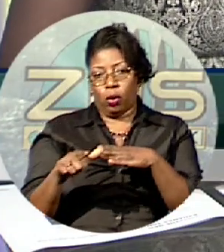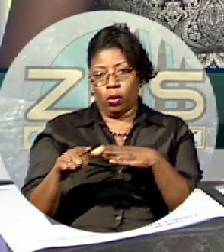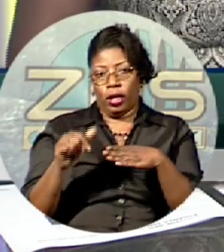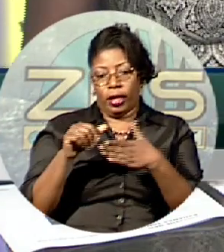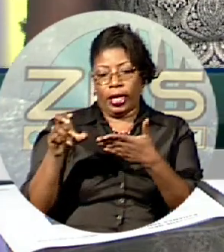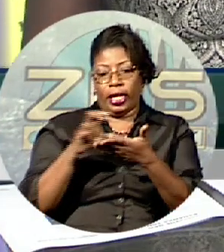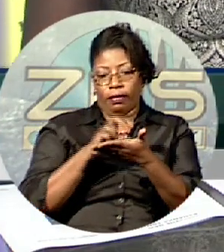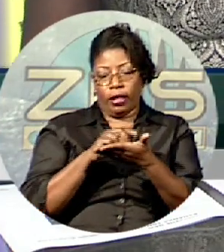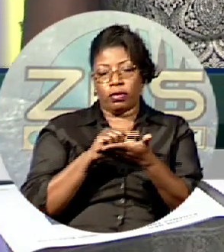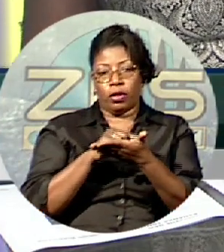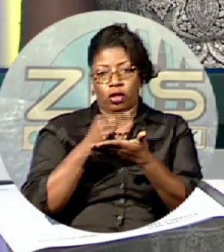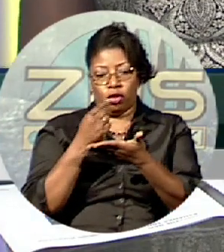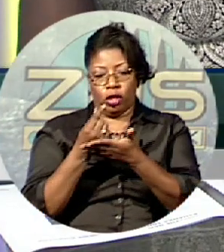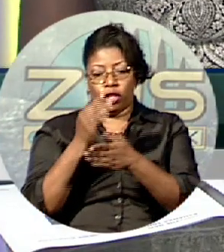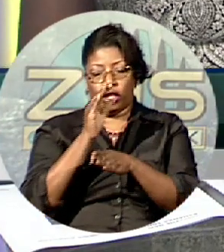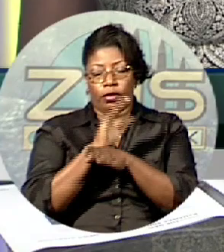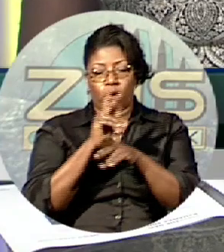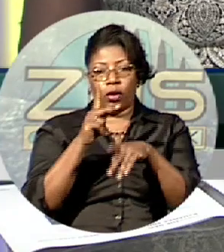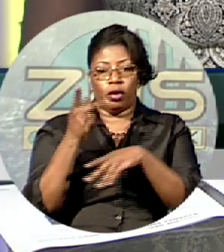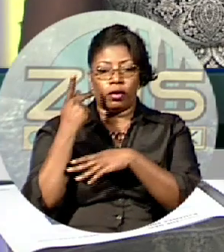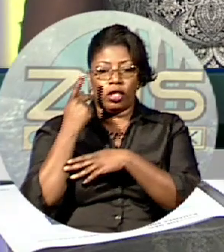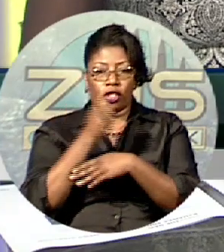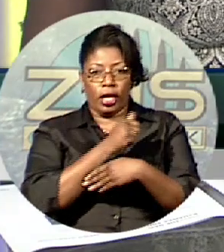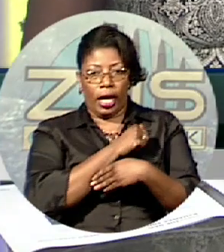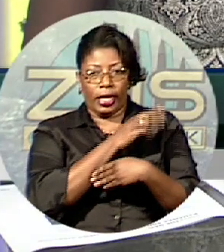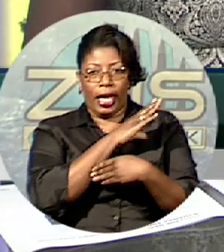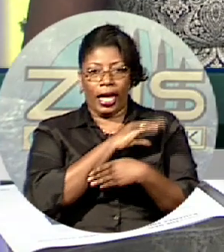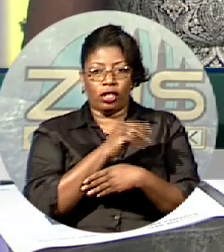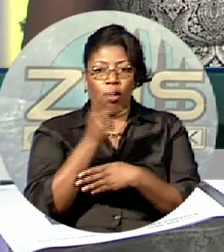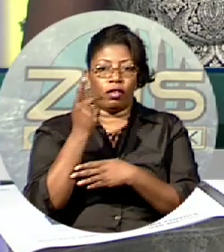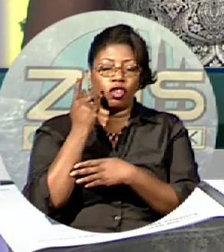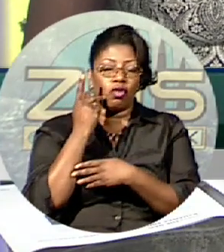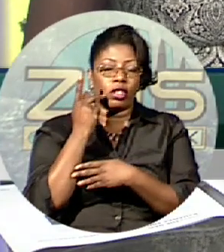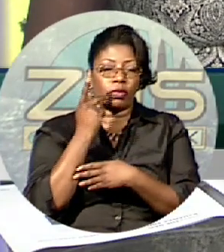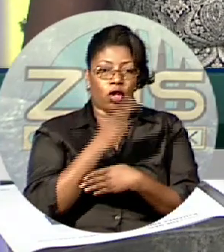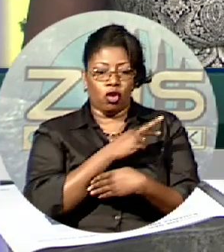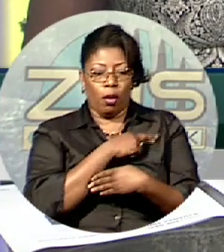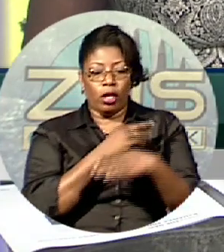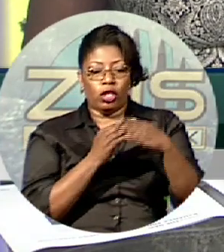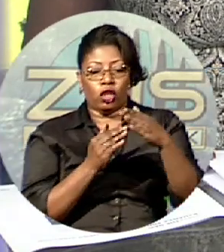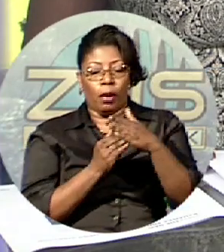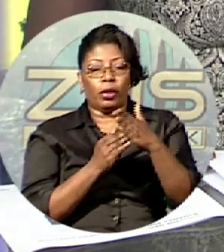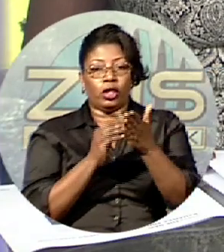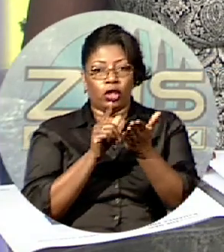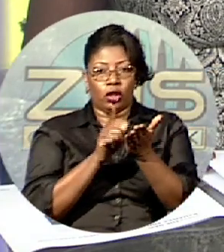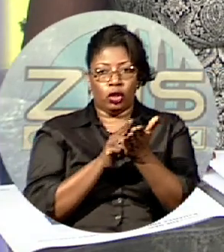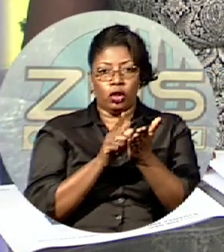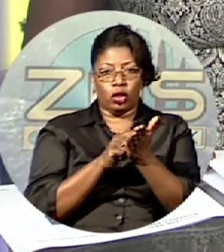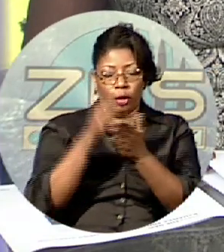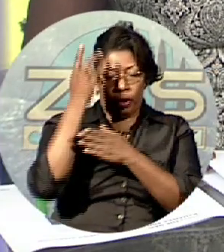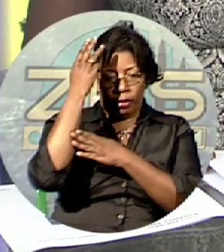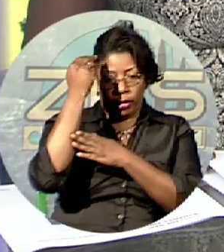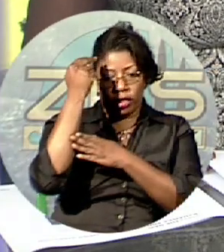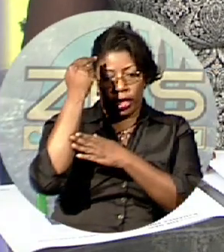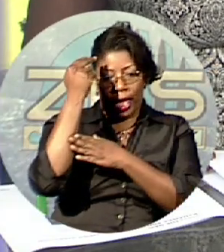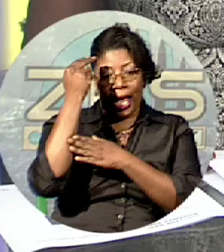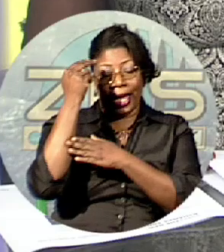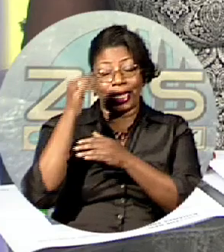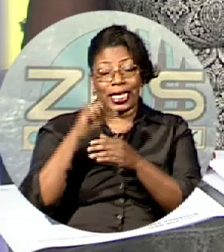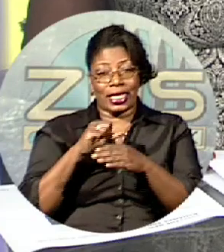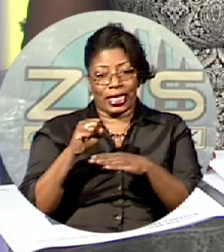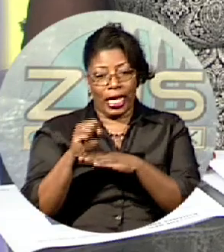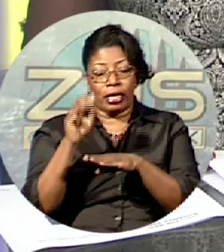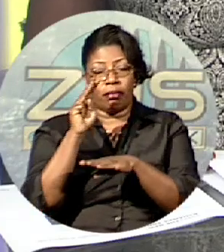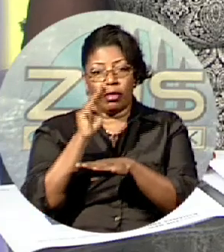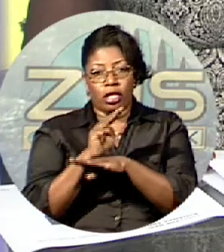investment grade. Good evening, everyone. I'm Keisha Adderley. And I'm Charisma Robinson. Topping news, the Prime Minister and his state finance minister